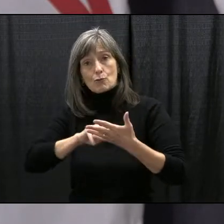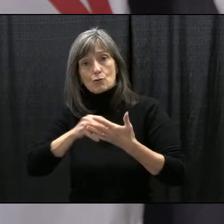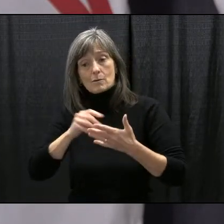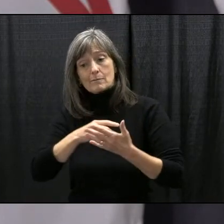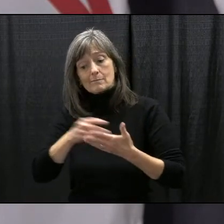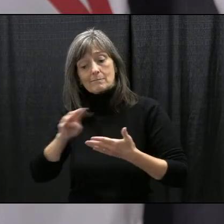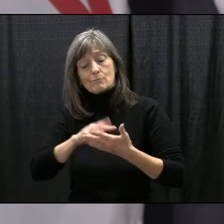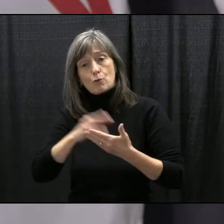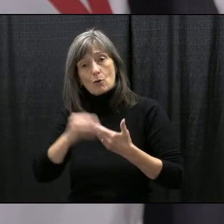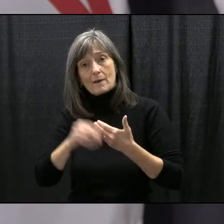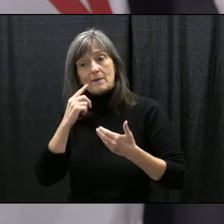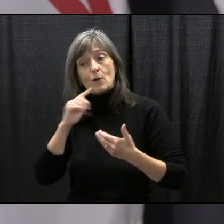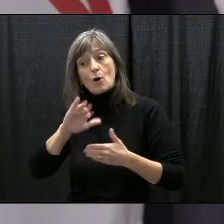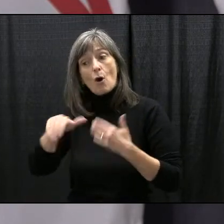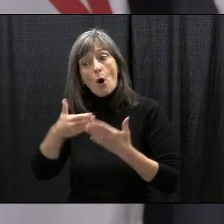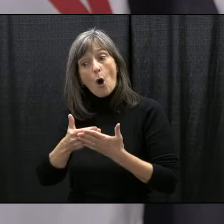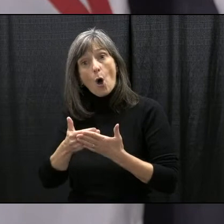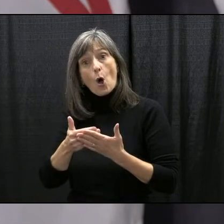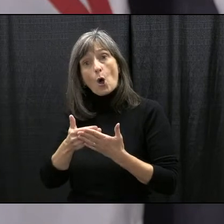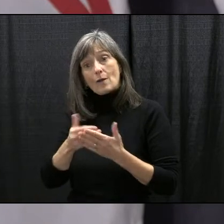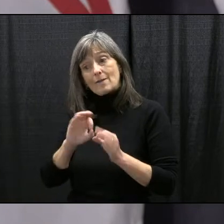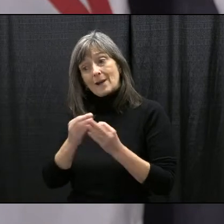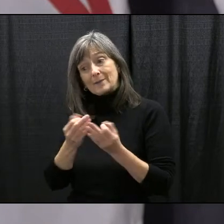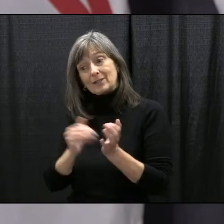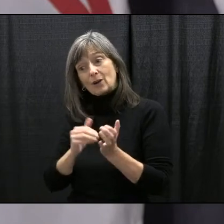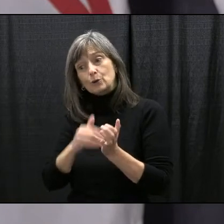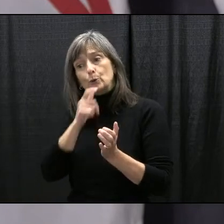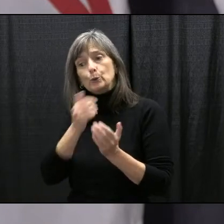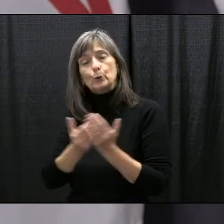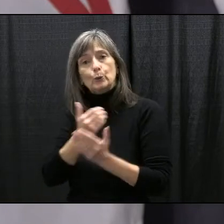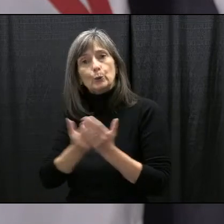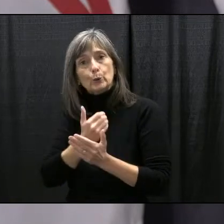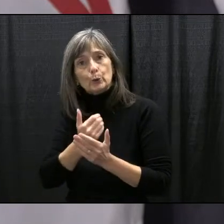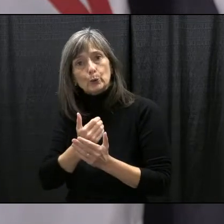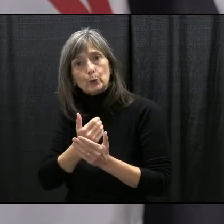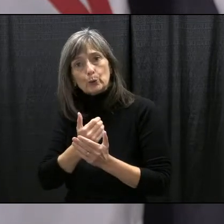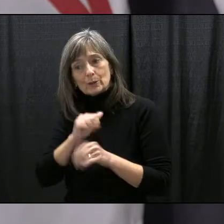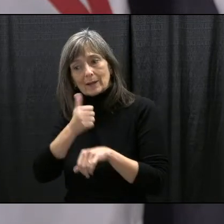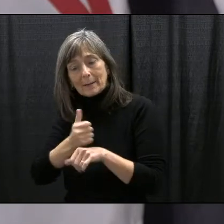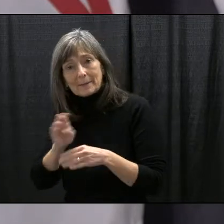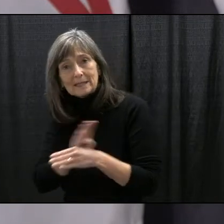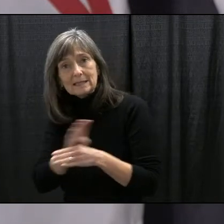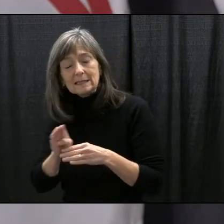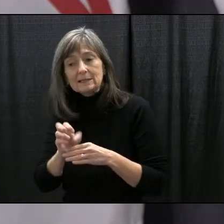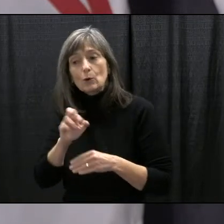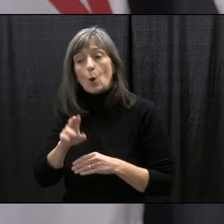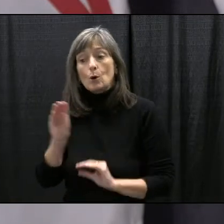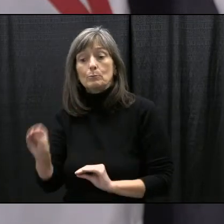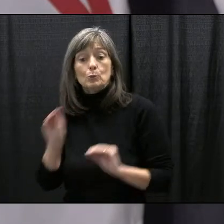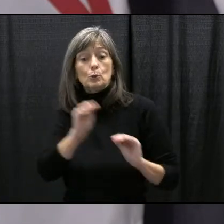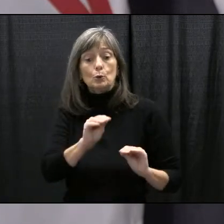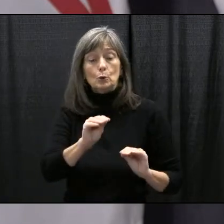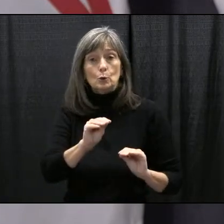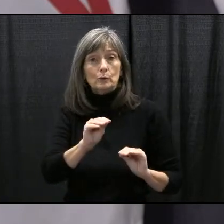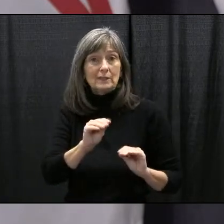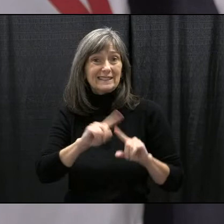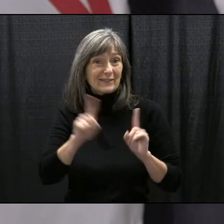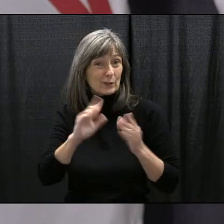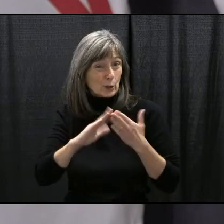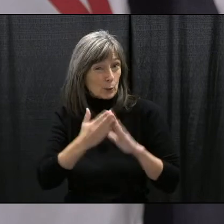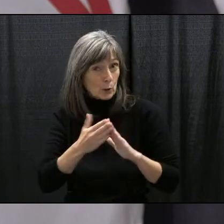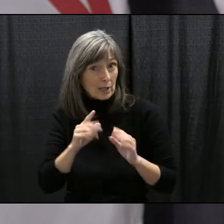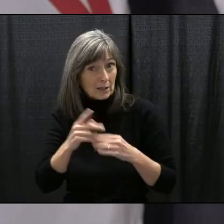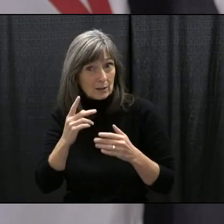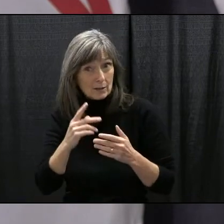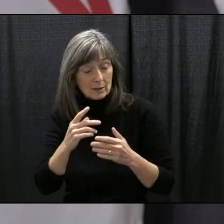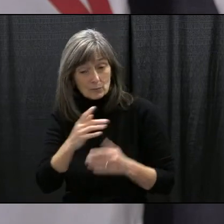family physicians who are starting a new practice in the province, moving from one practice to another in the province, or